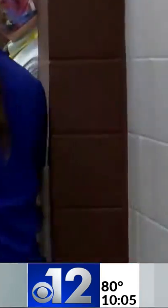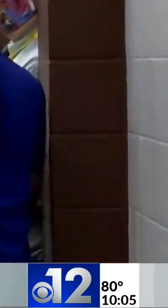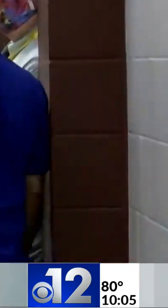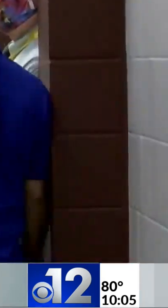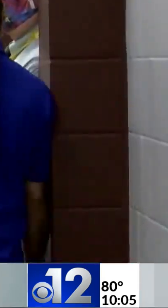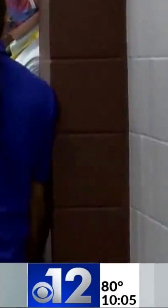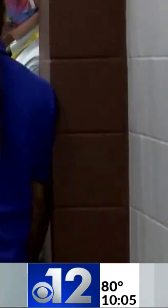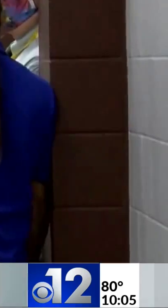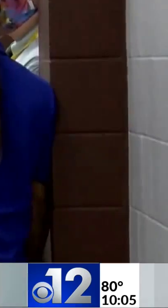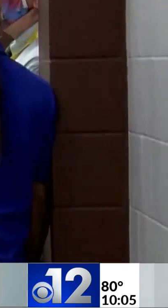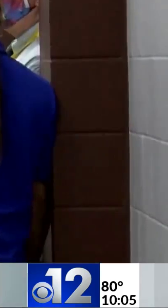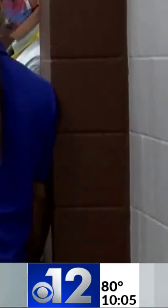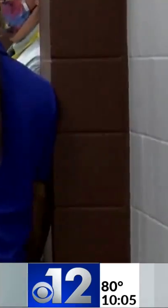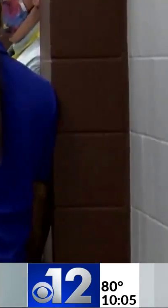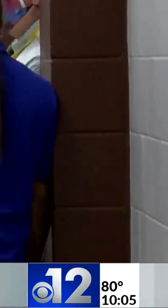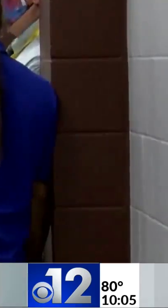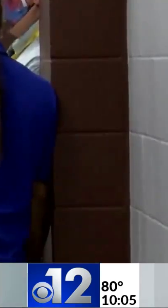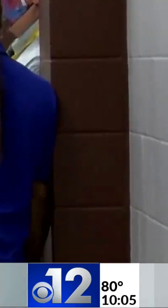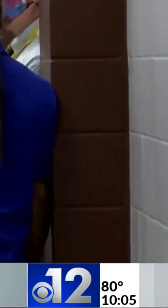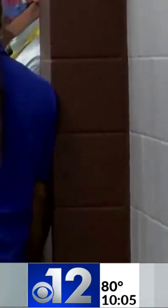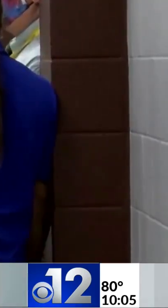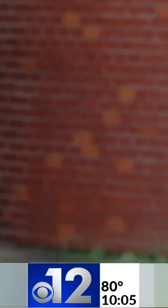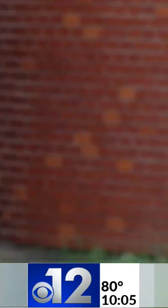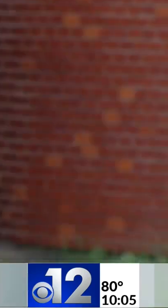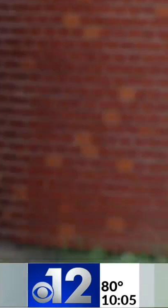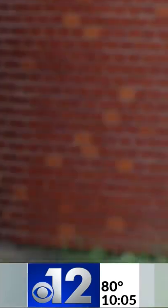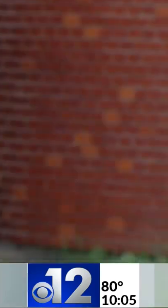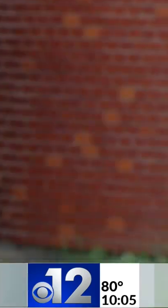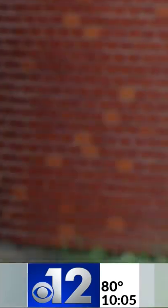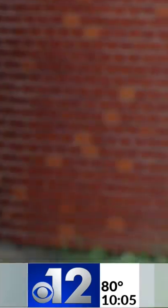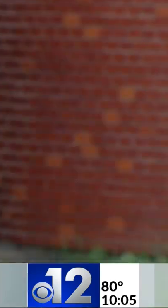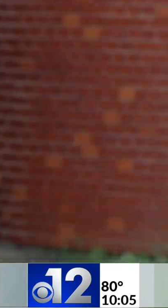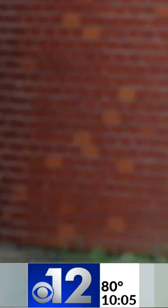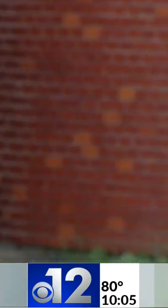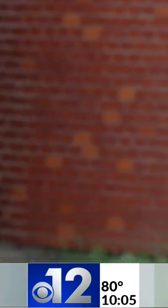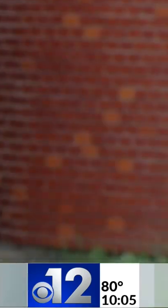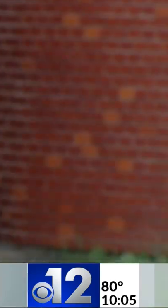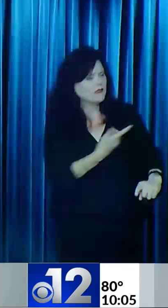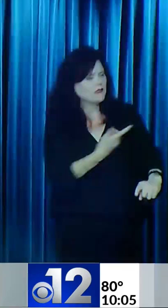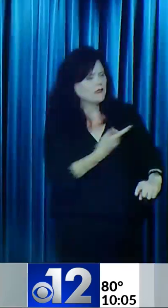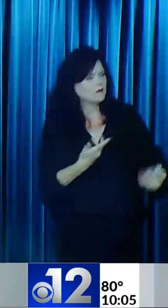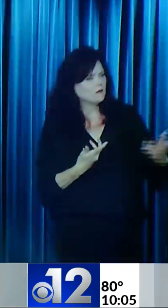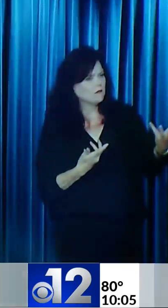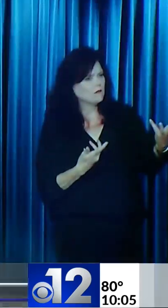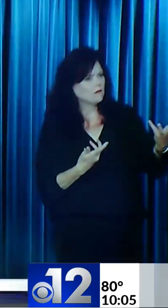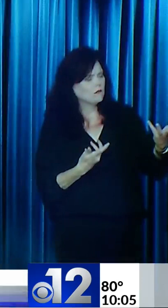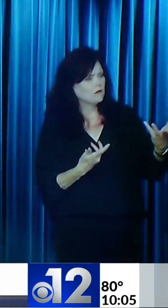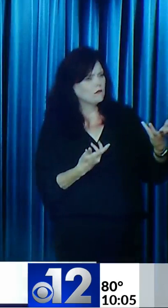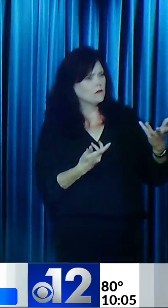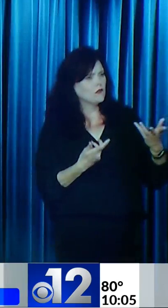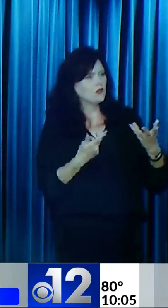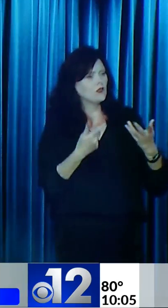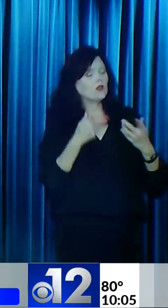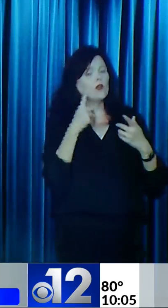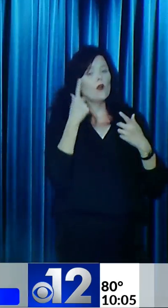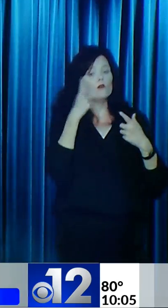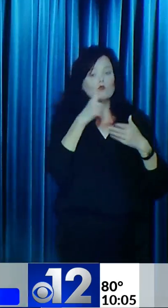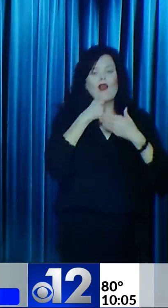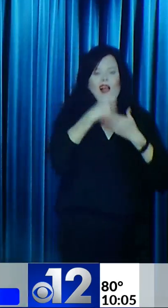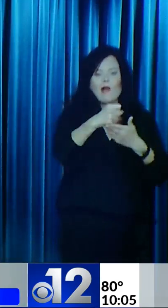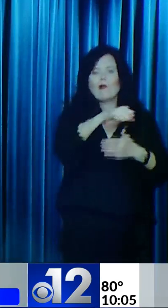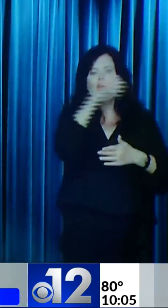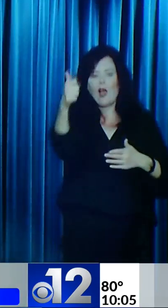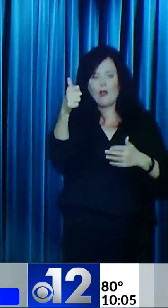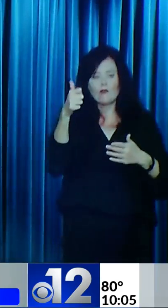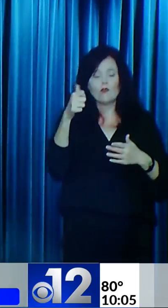in the school boards to make sure students are safe during the current Delta surge. In addition to record-breaking